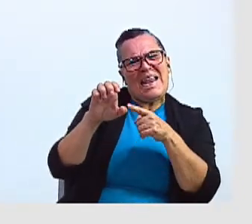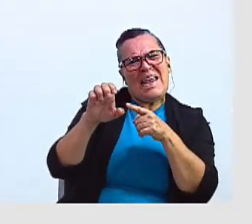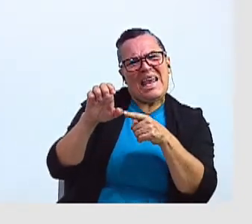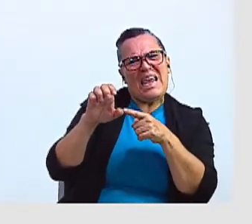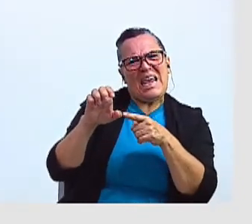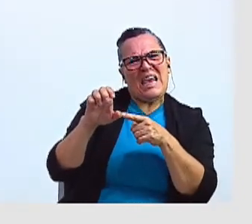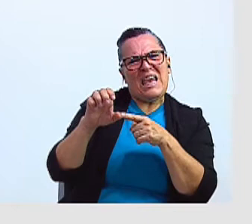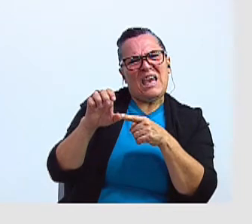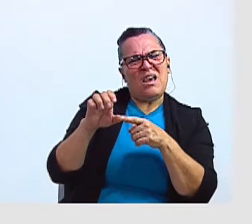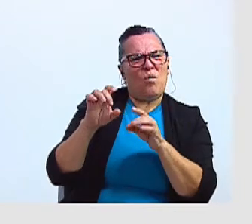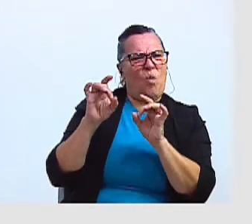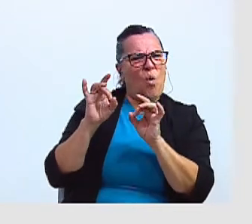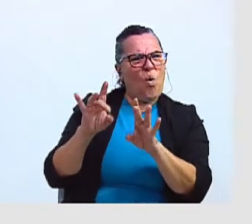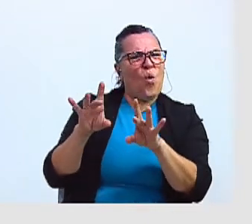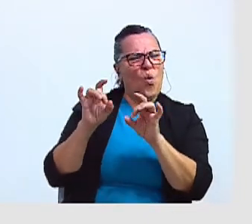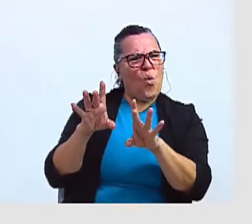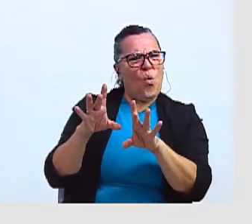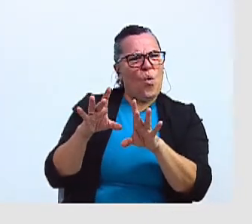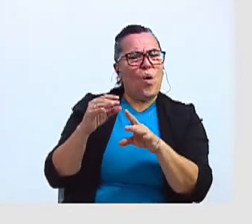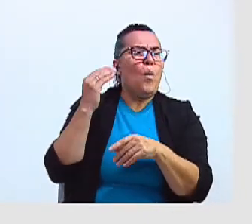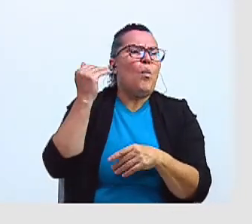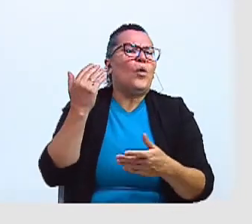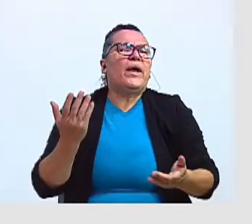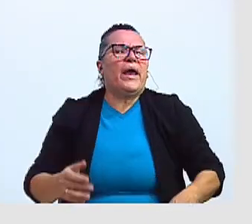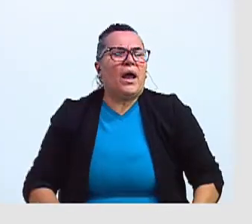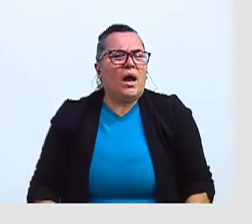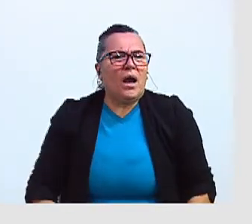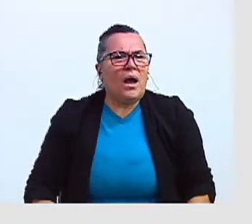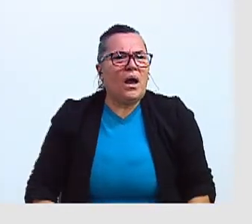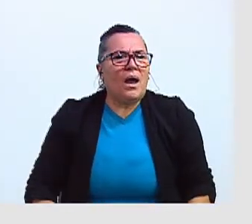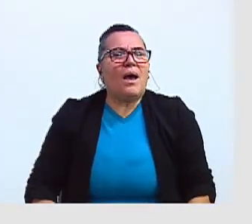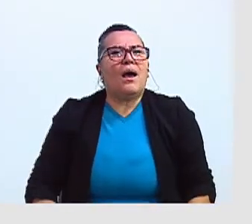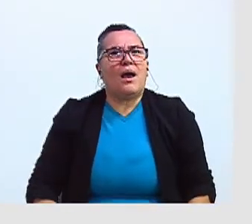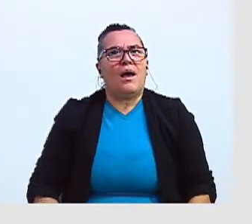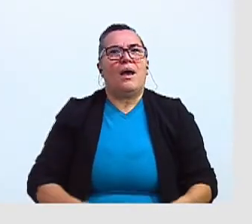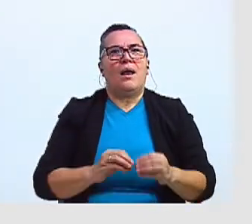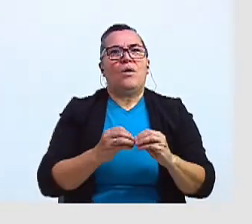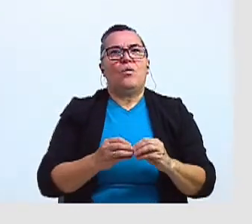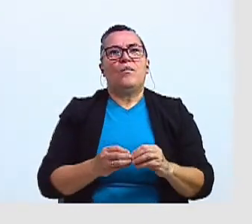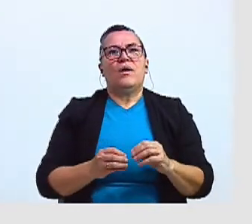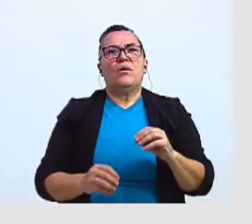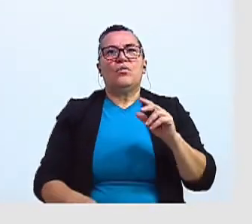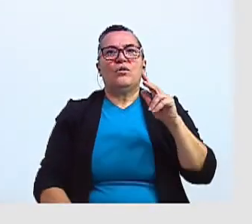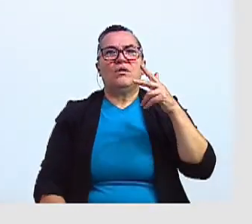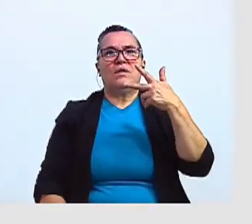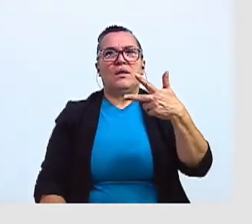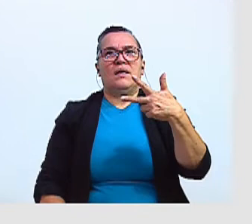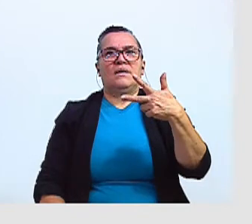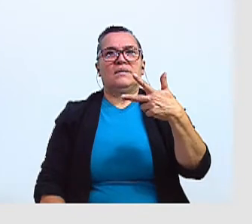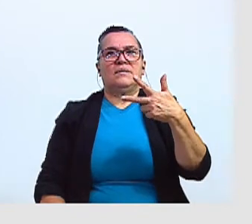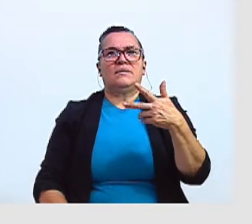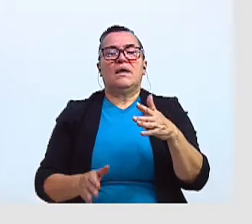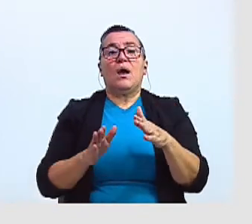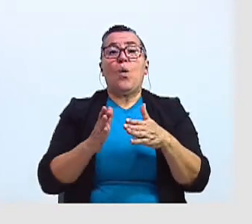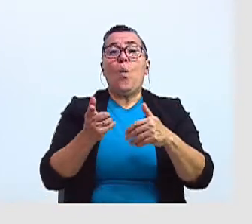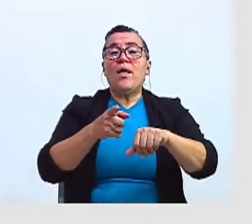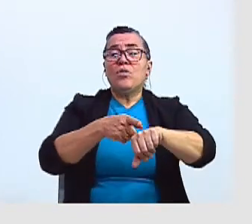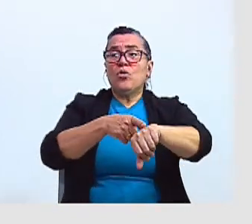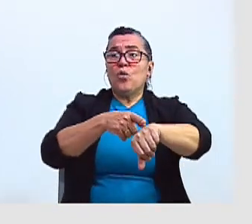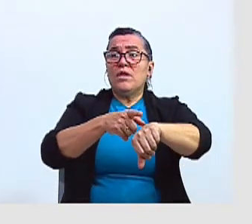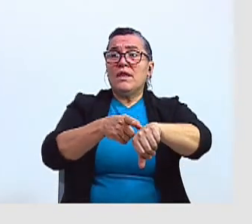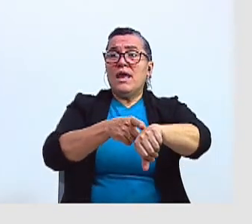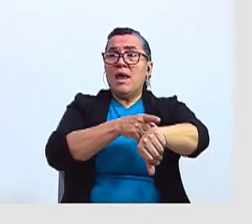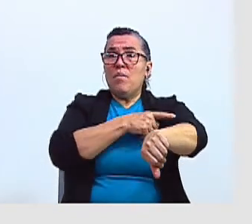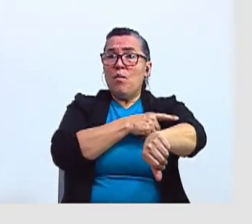as mean? Because, okay, number 3, how long have cliques